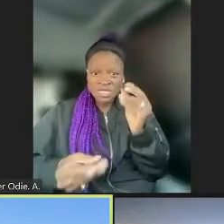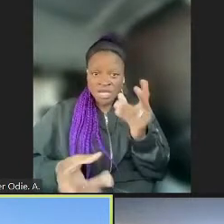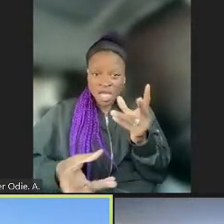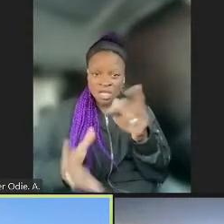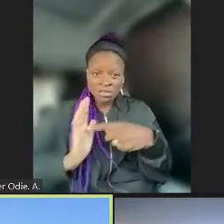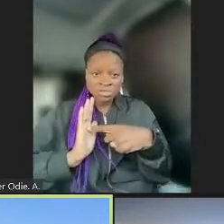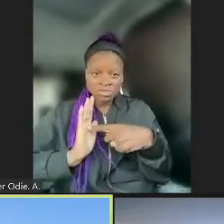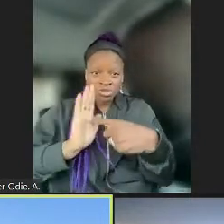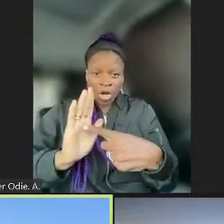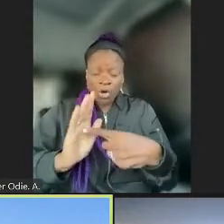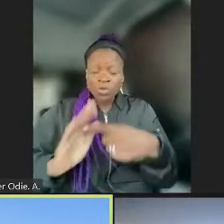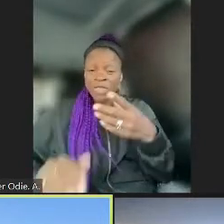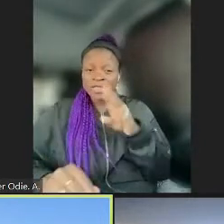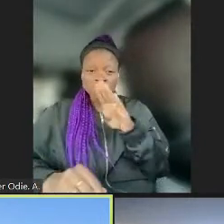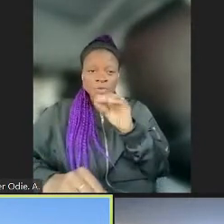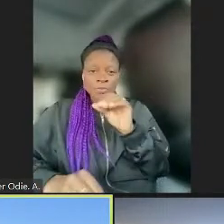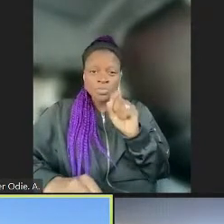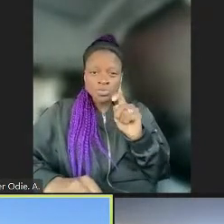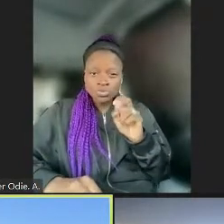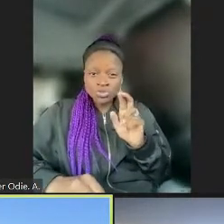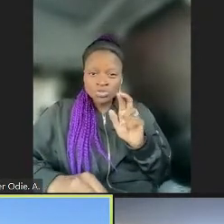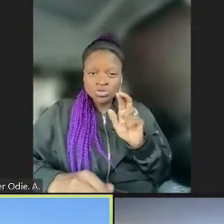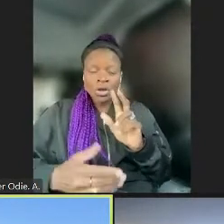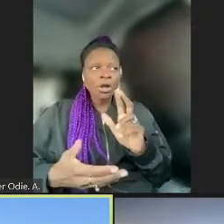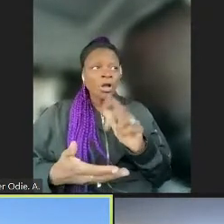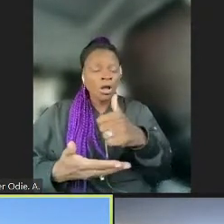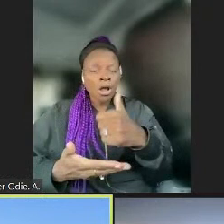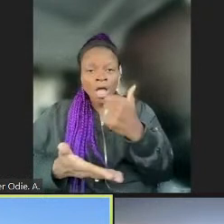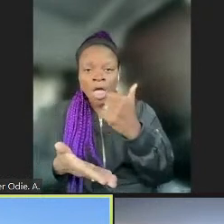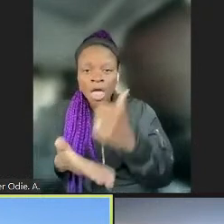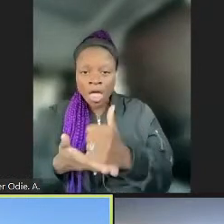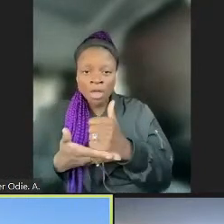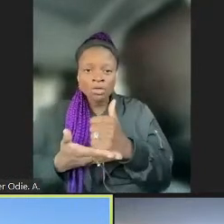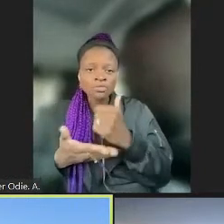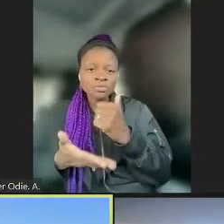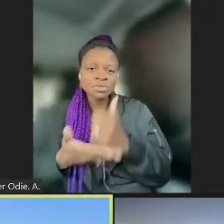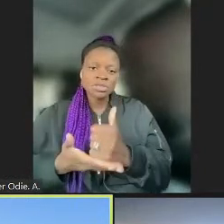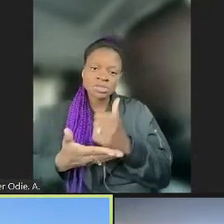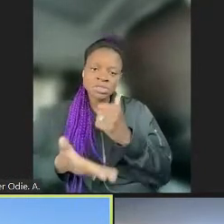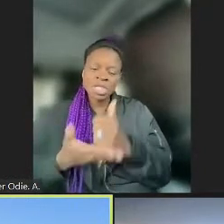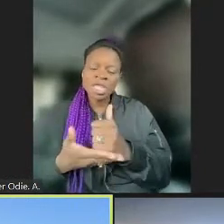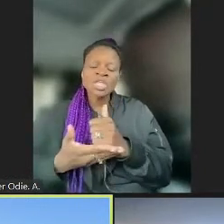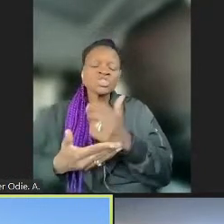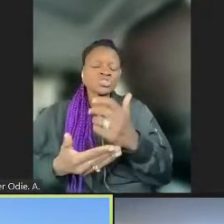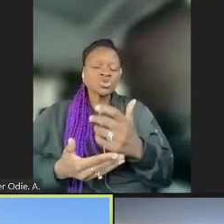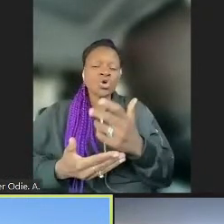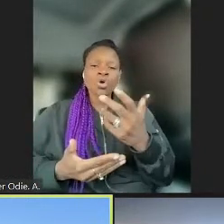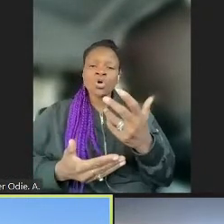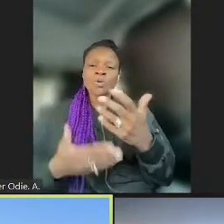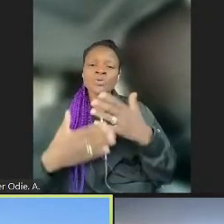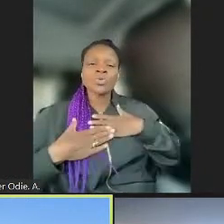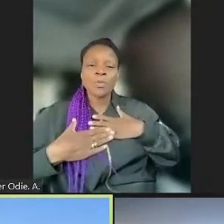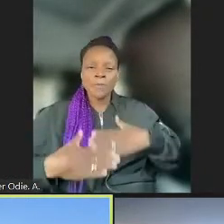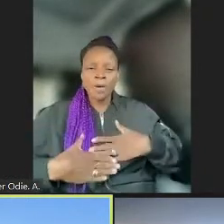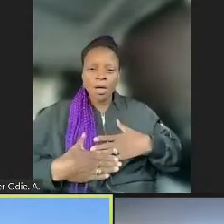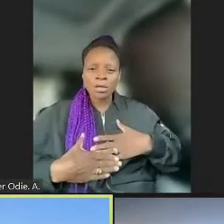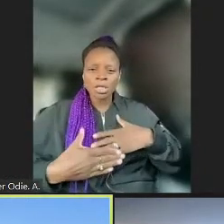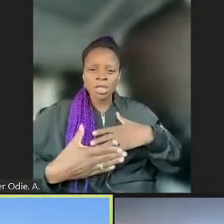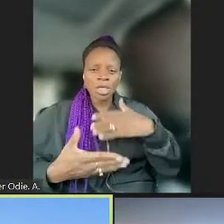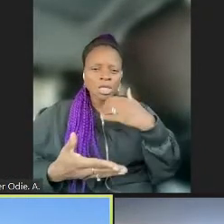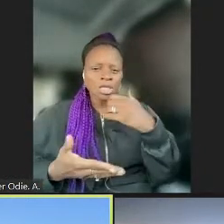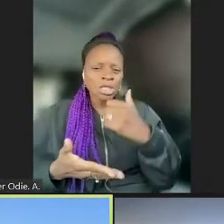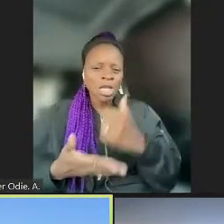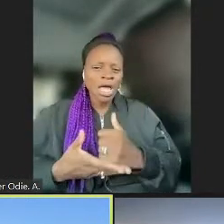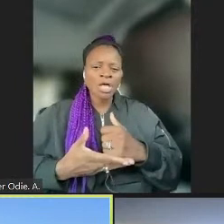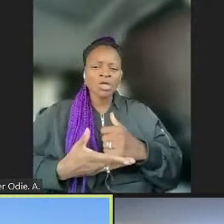not only increase and ensure that antibody level is consistent, but a booster seems to also activate different arms of the